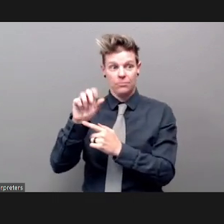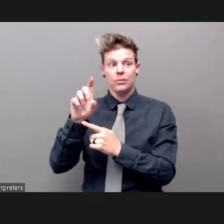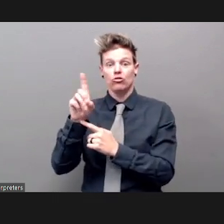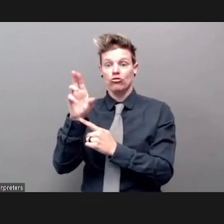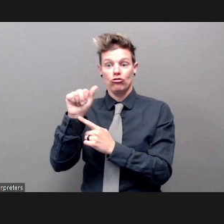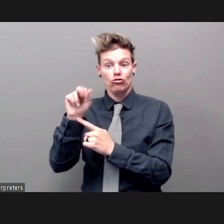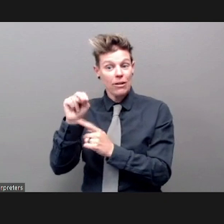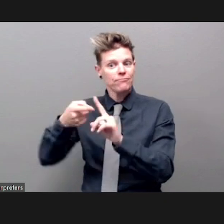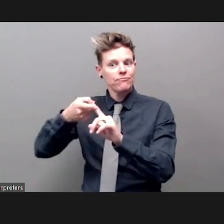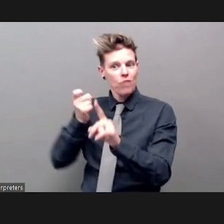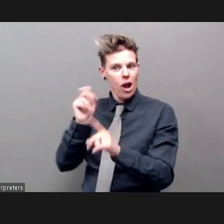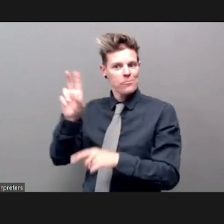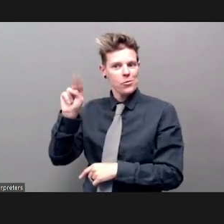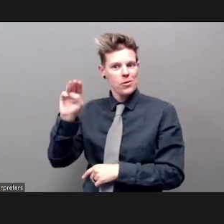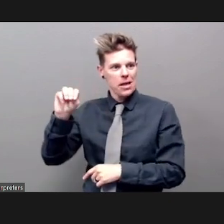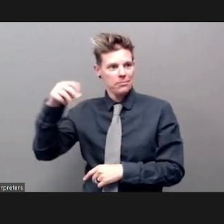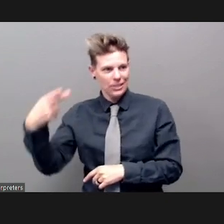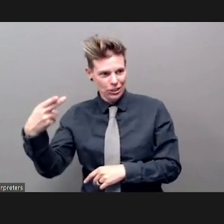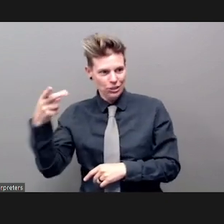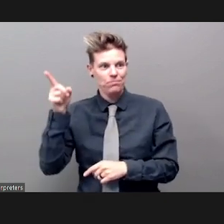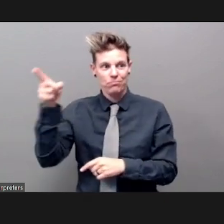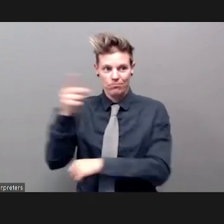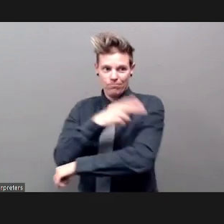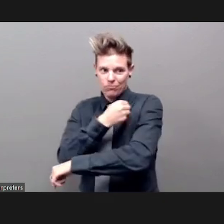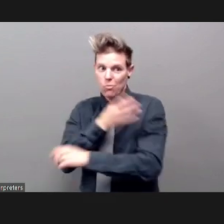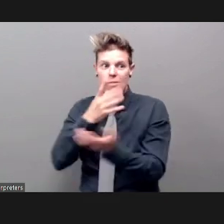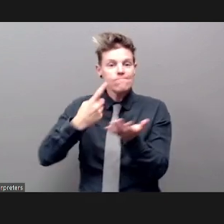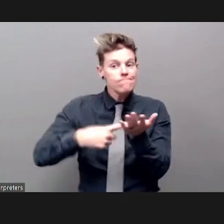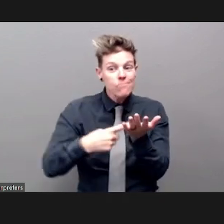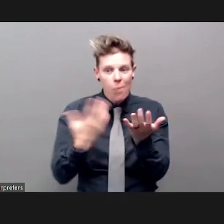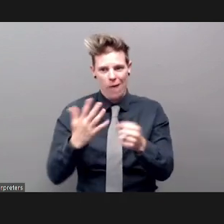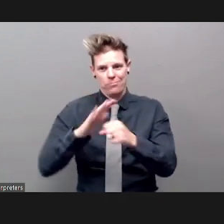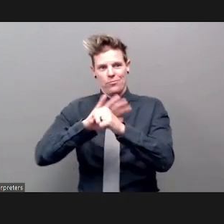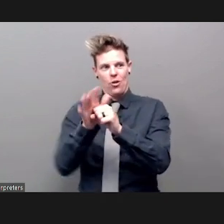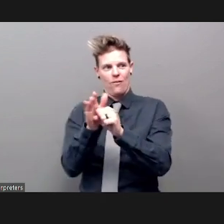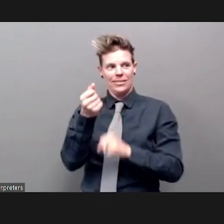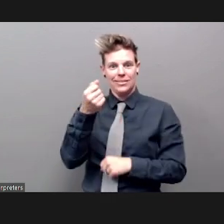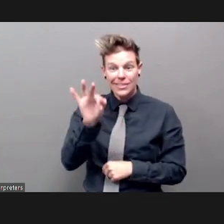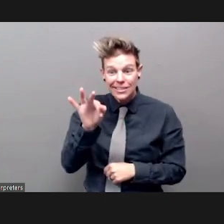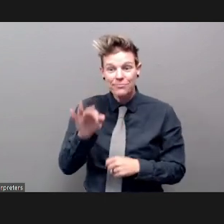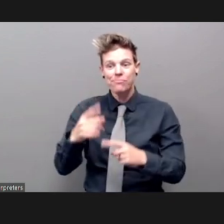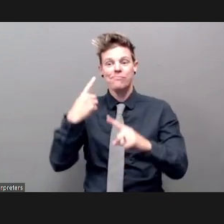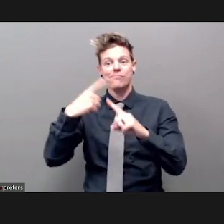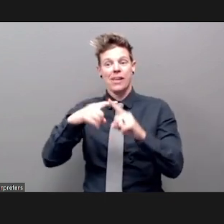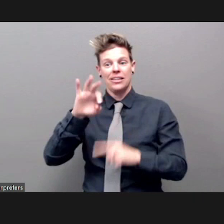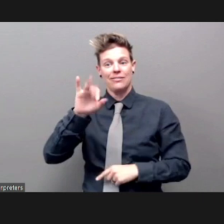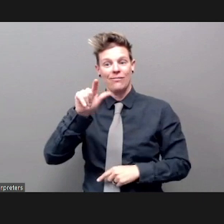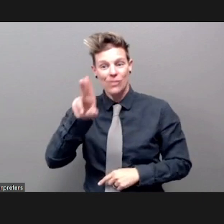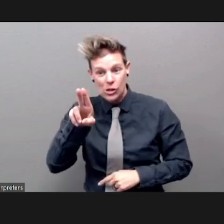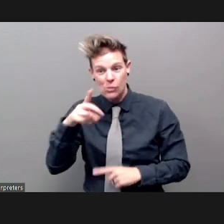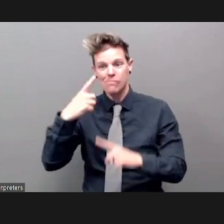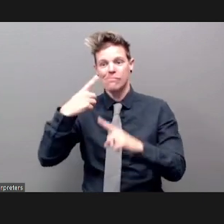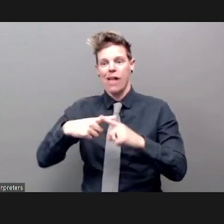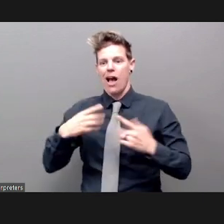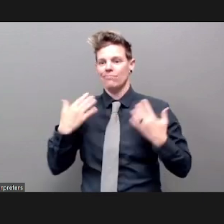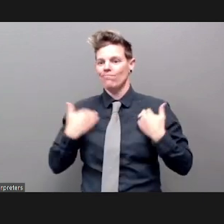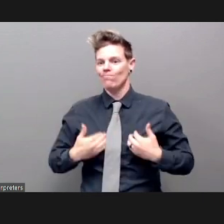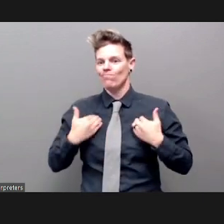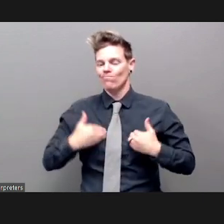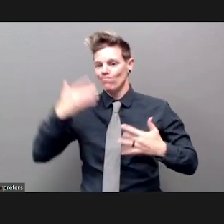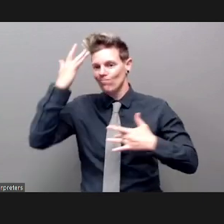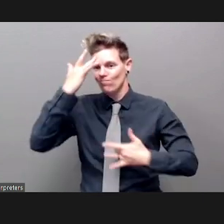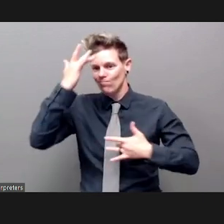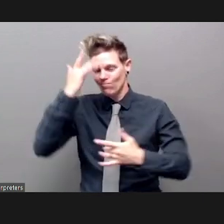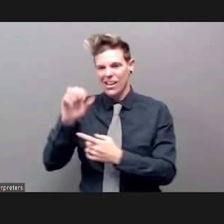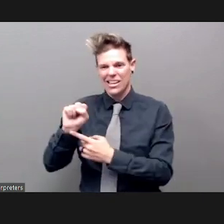children coming in with COVID-19, the flu, and other respiratory illnesses. After the presentations, we'll take